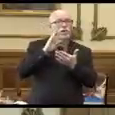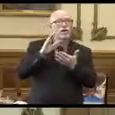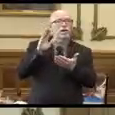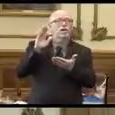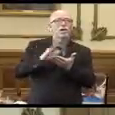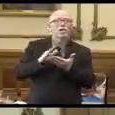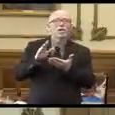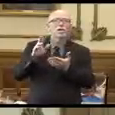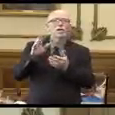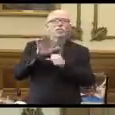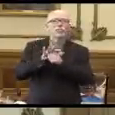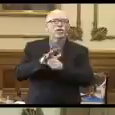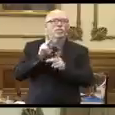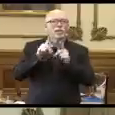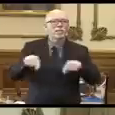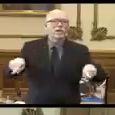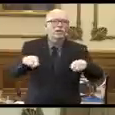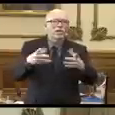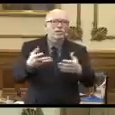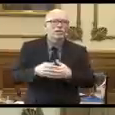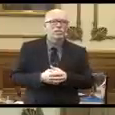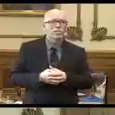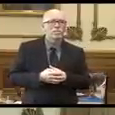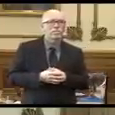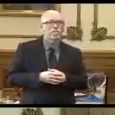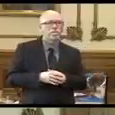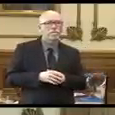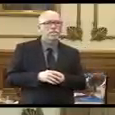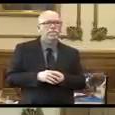heat off businesses.